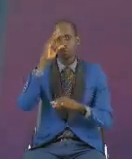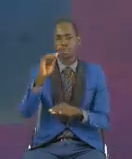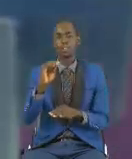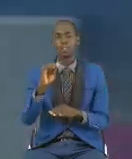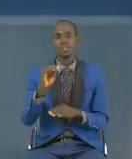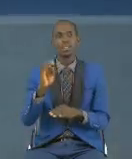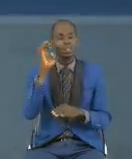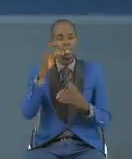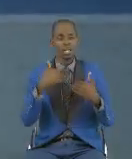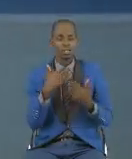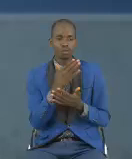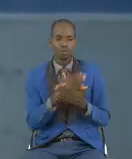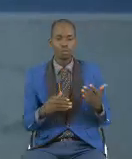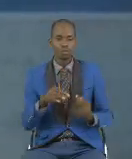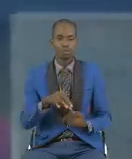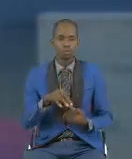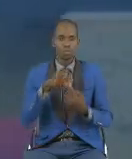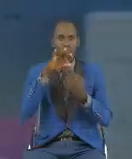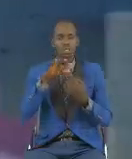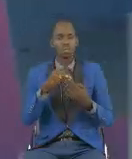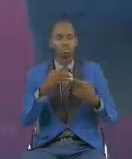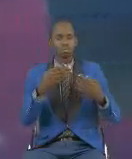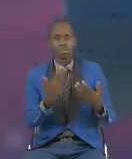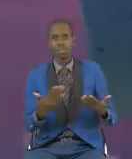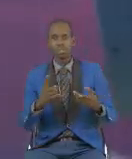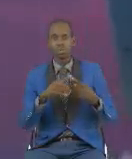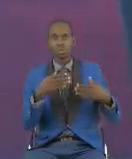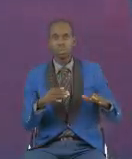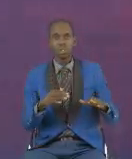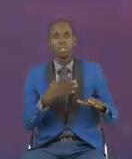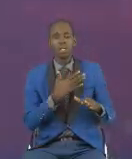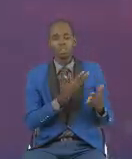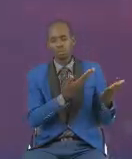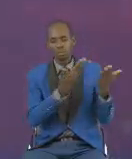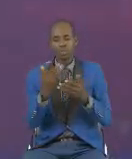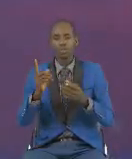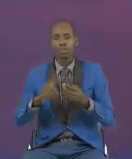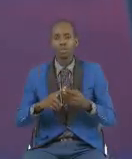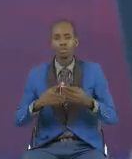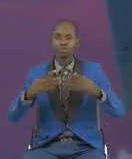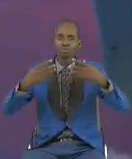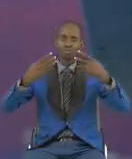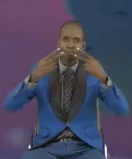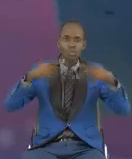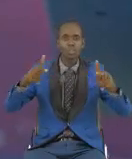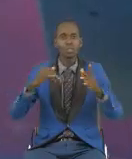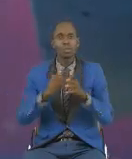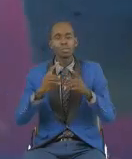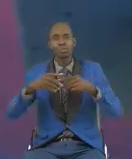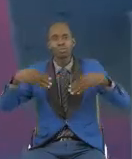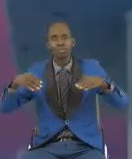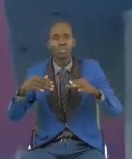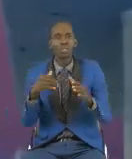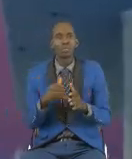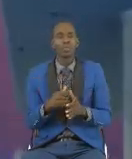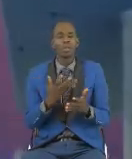commodity. And he comes to a prospect, somebody he wants to introduce the